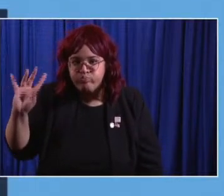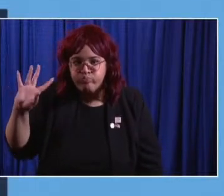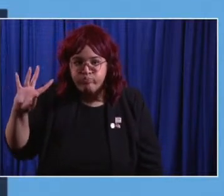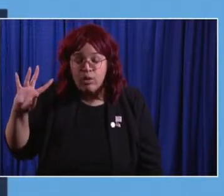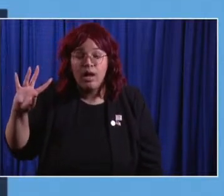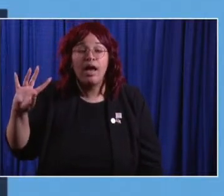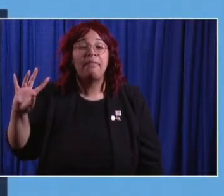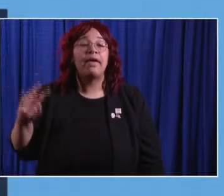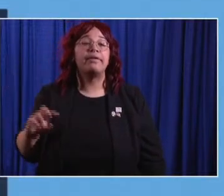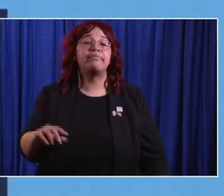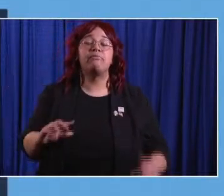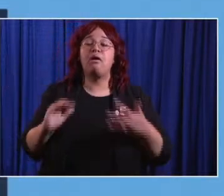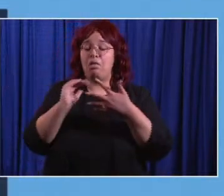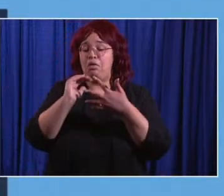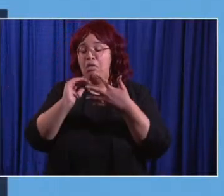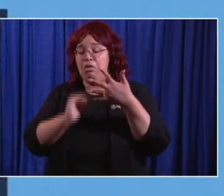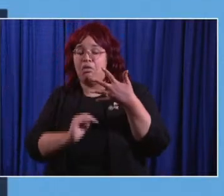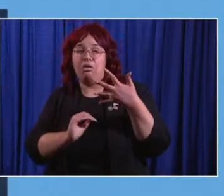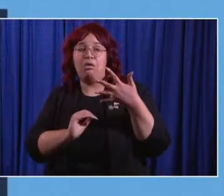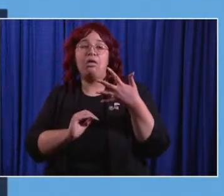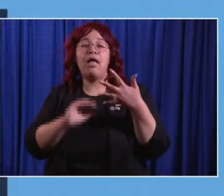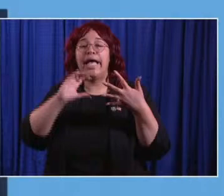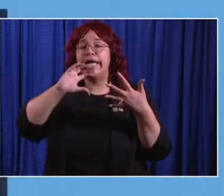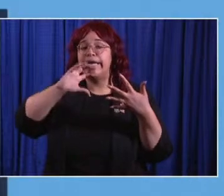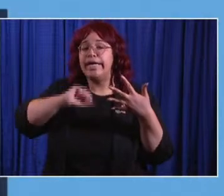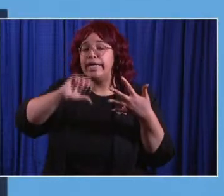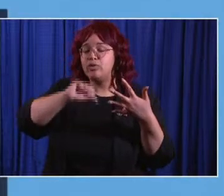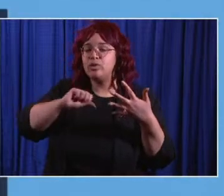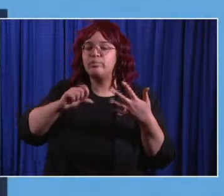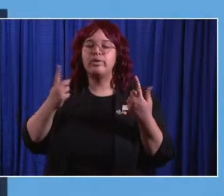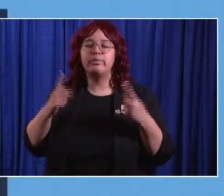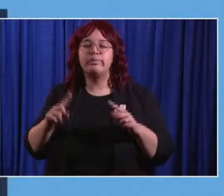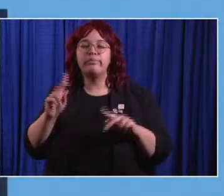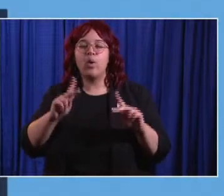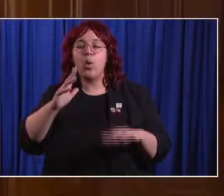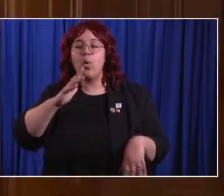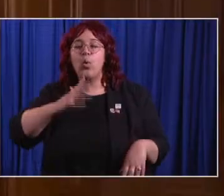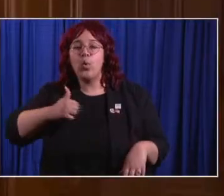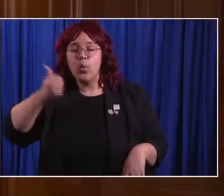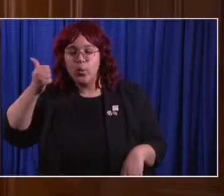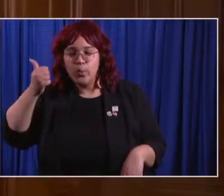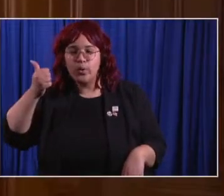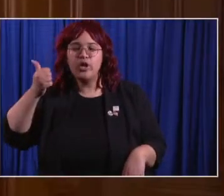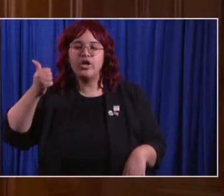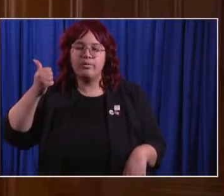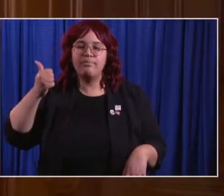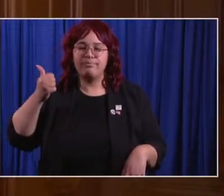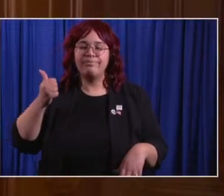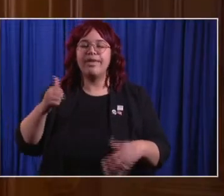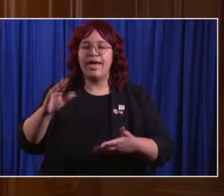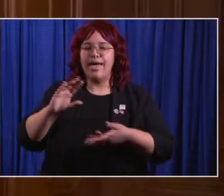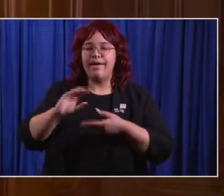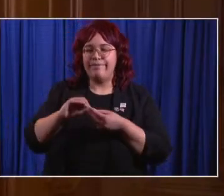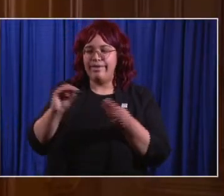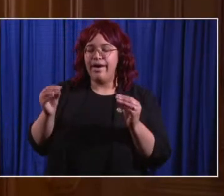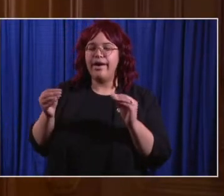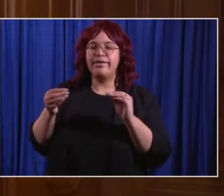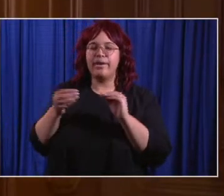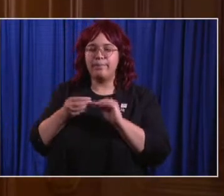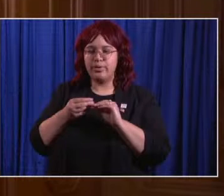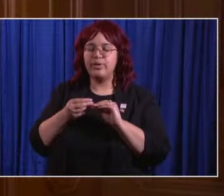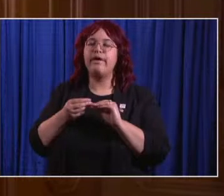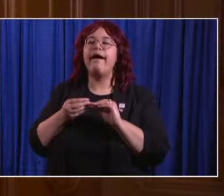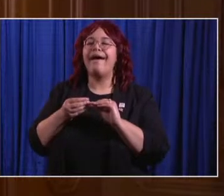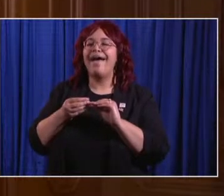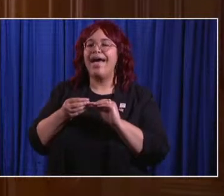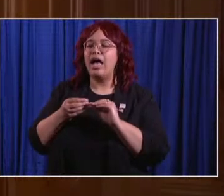And particularly the older age groups have gone down the biggest percentage. So again, pretty much what we would expect. Those who have been vaccinated